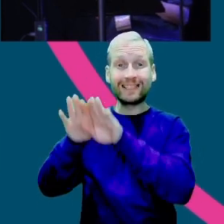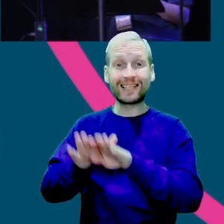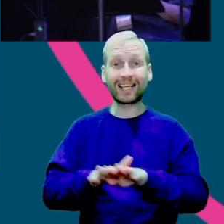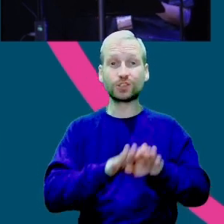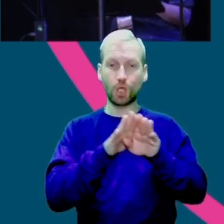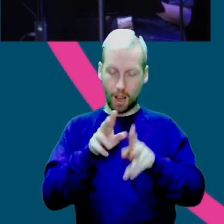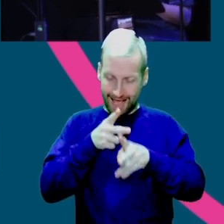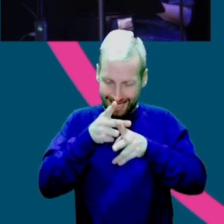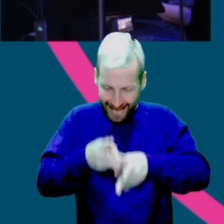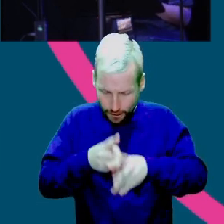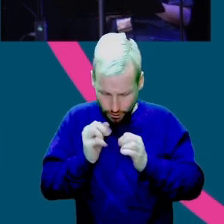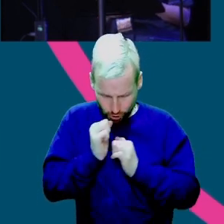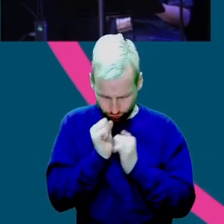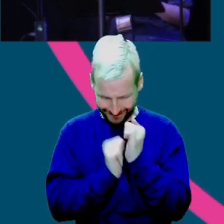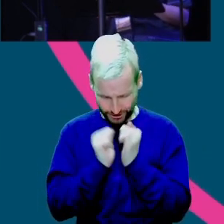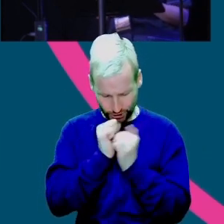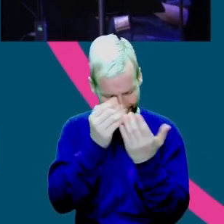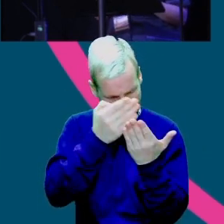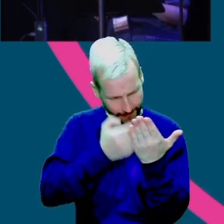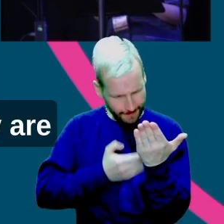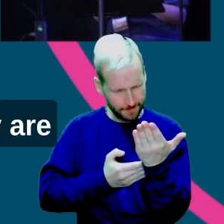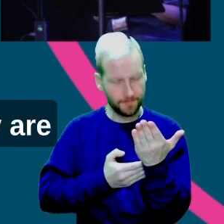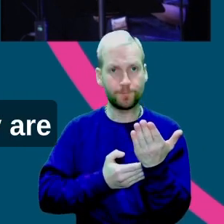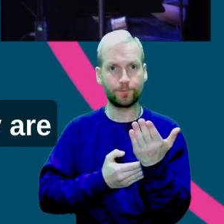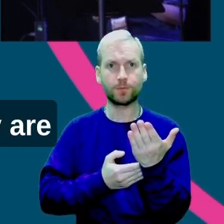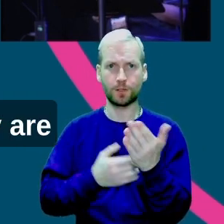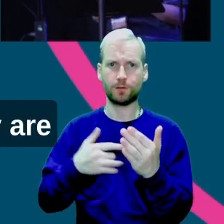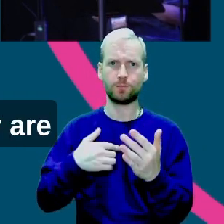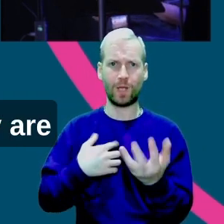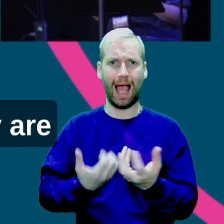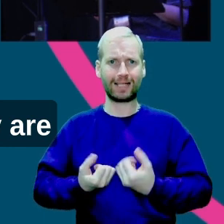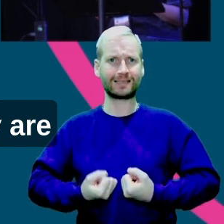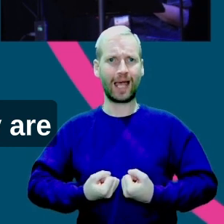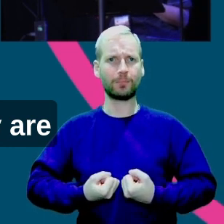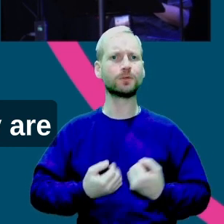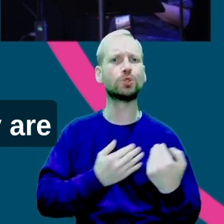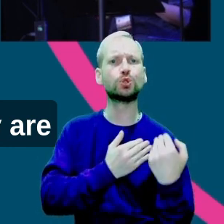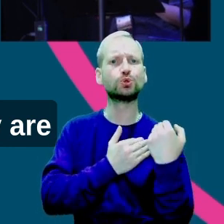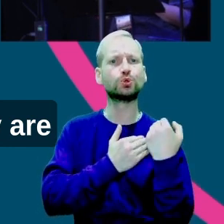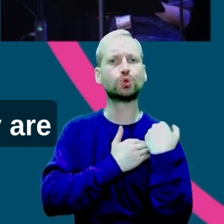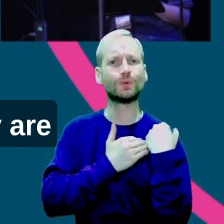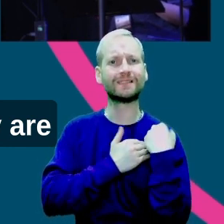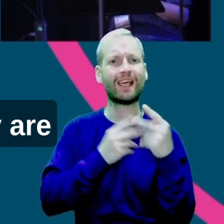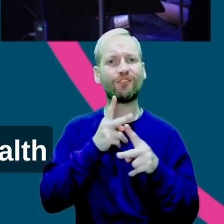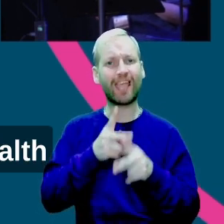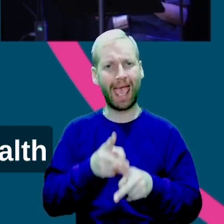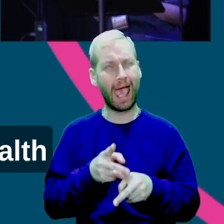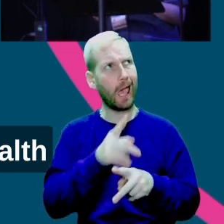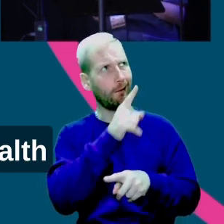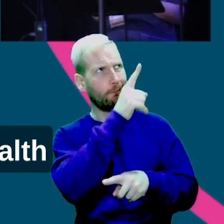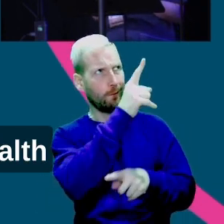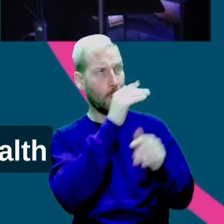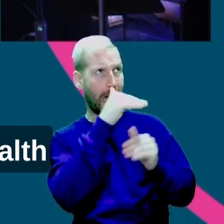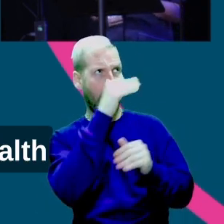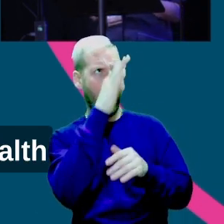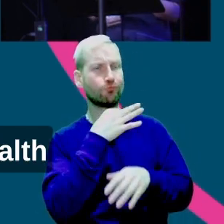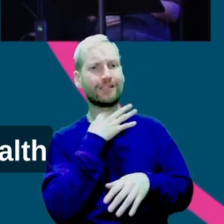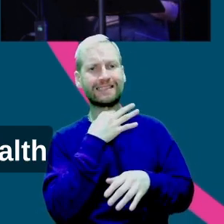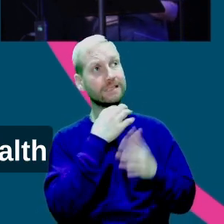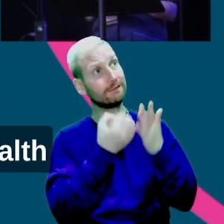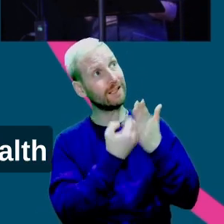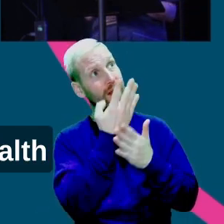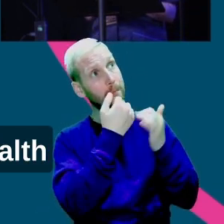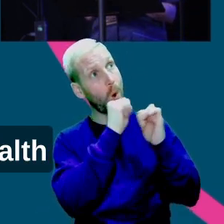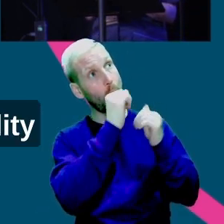Strategy, we have a duty of care to those who are providing care, as evidence suggests that they are at a higher risk of developing their